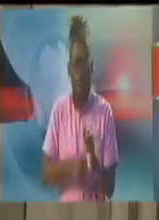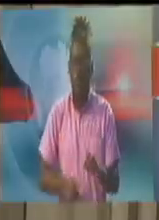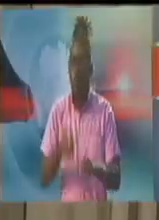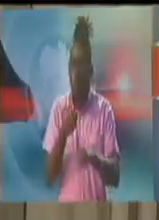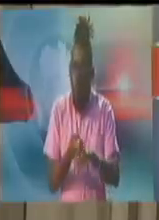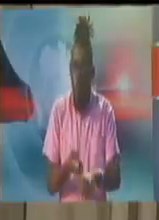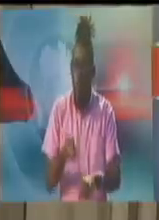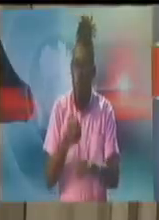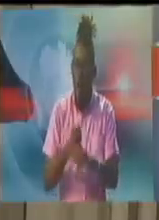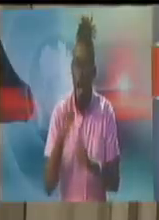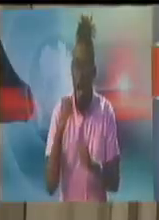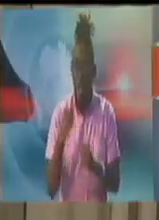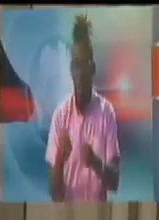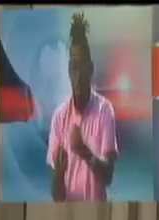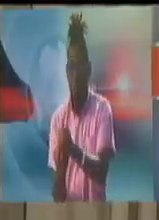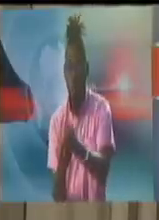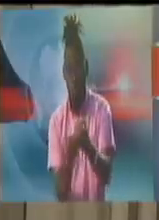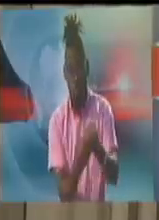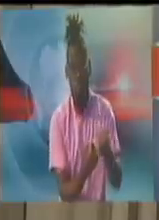up and ready within